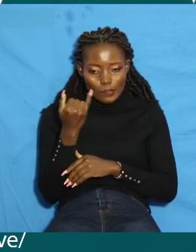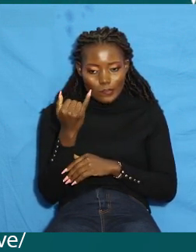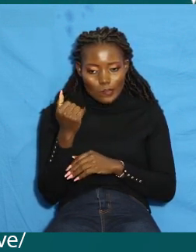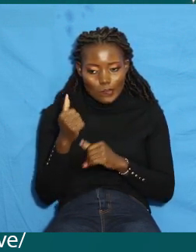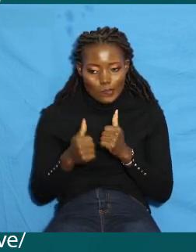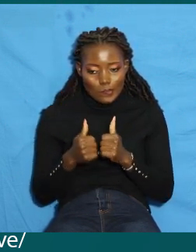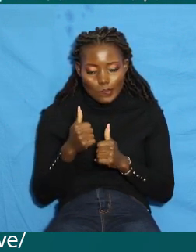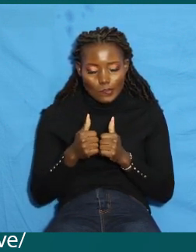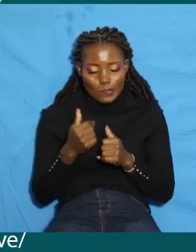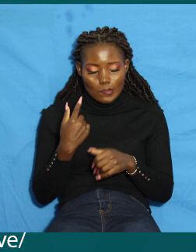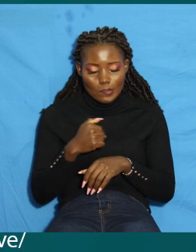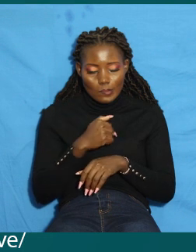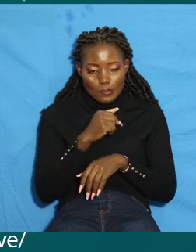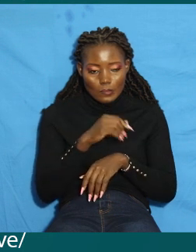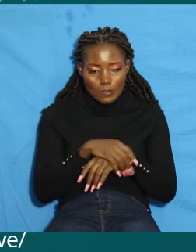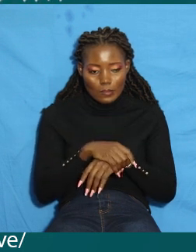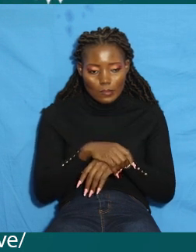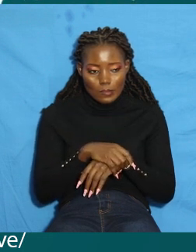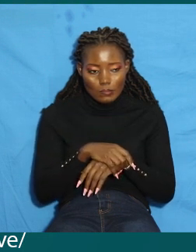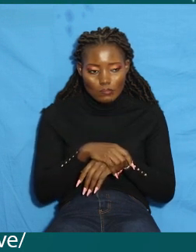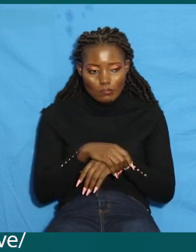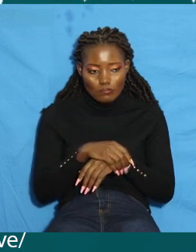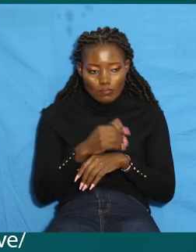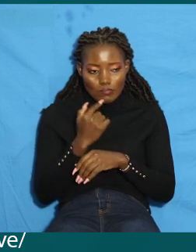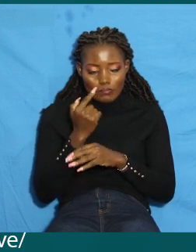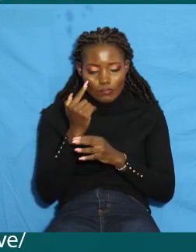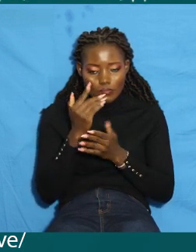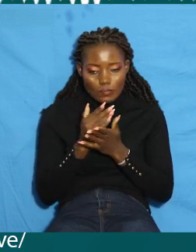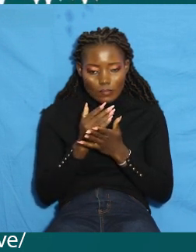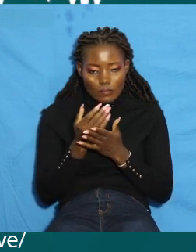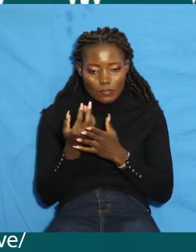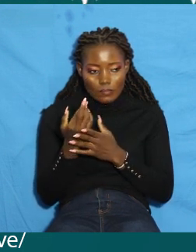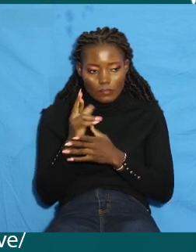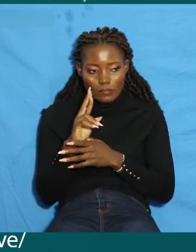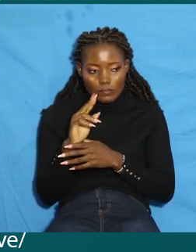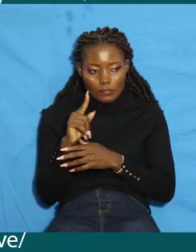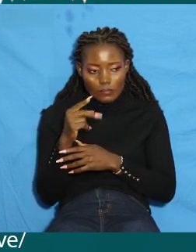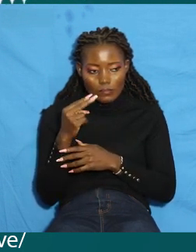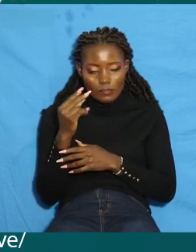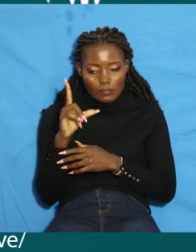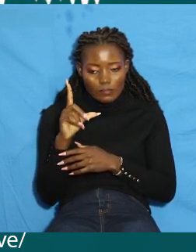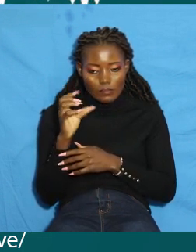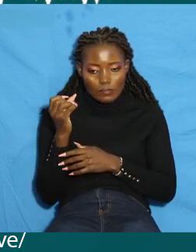we take as our accepted truths or philosophy.